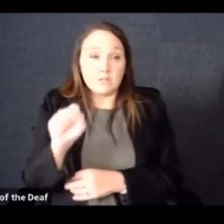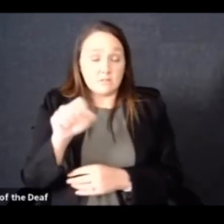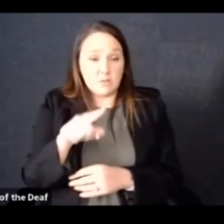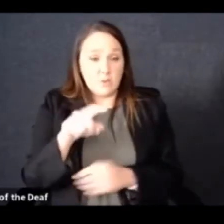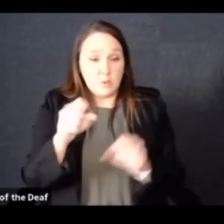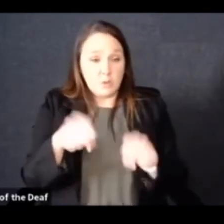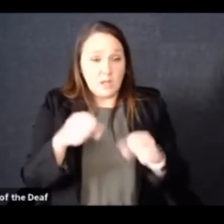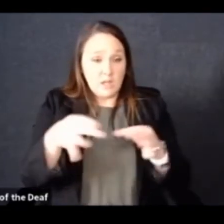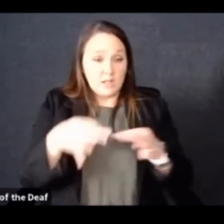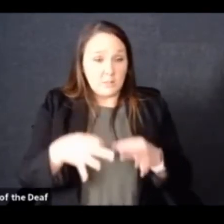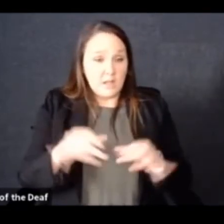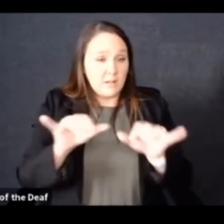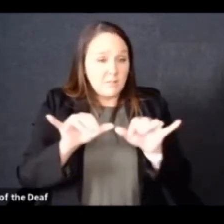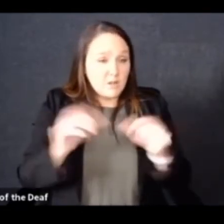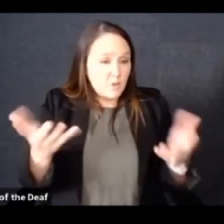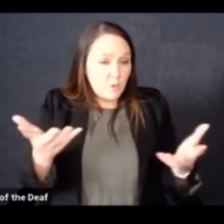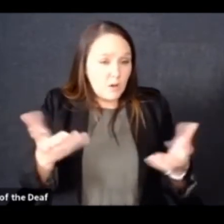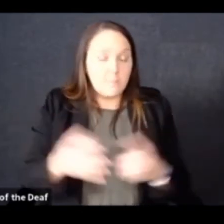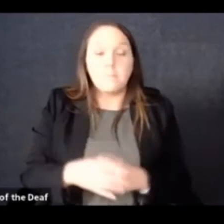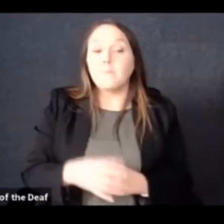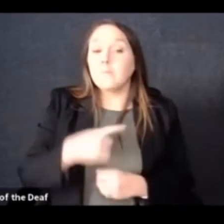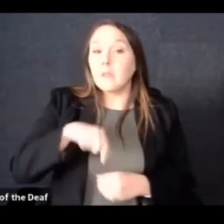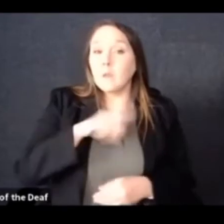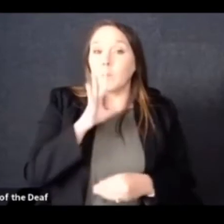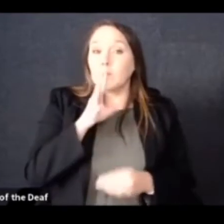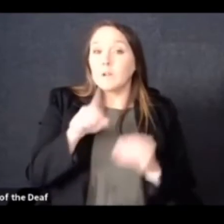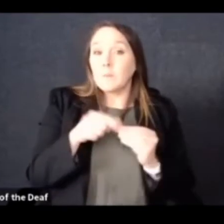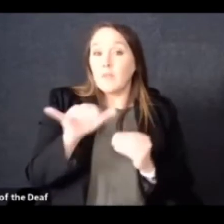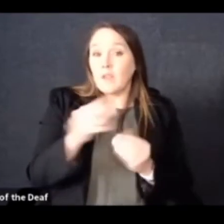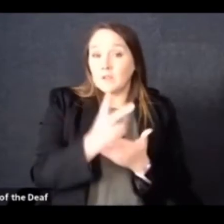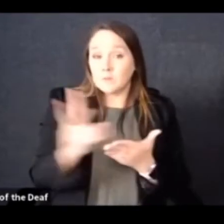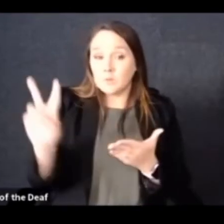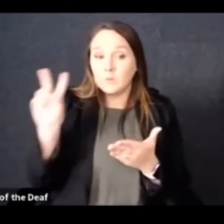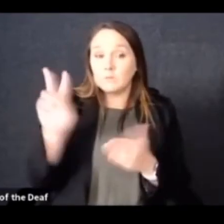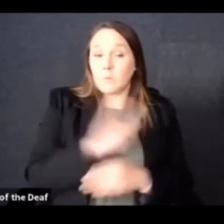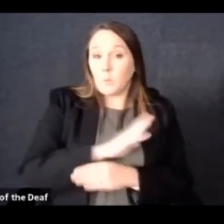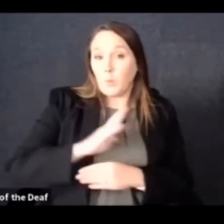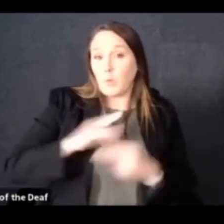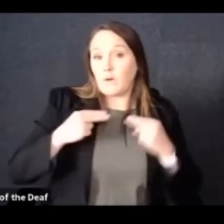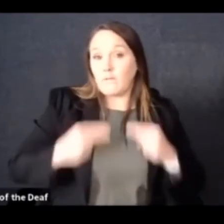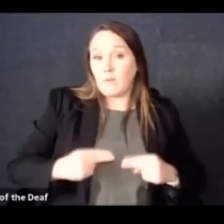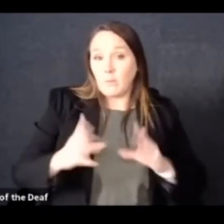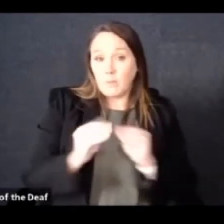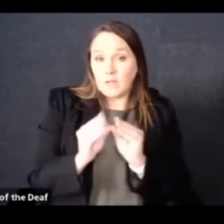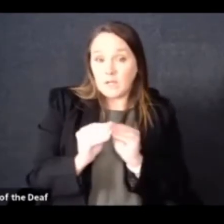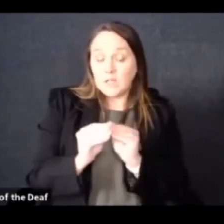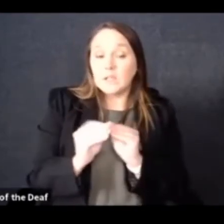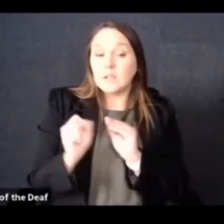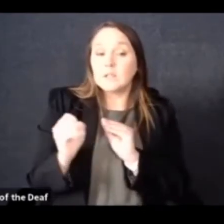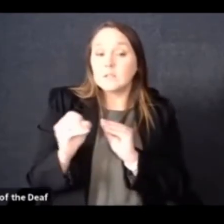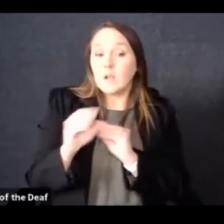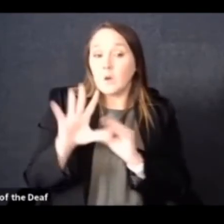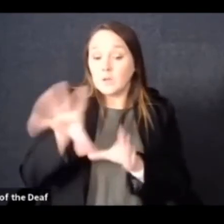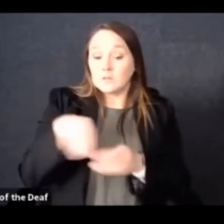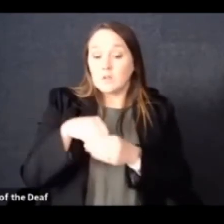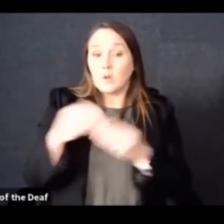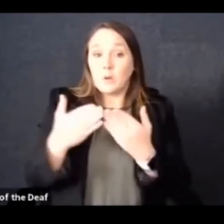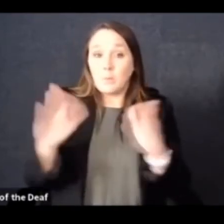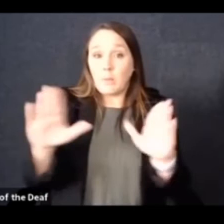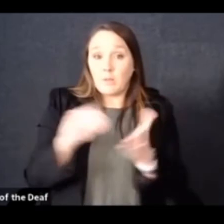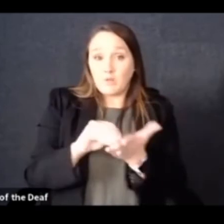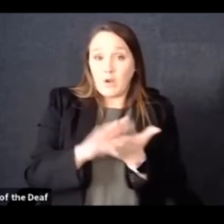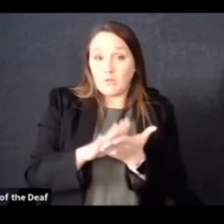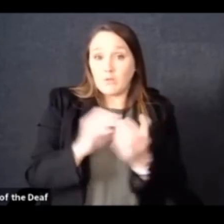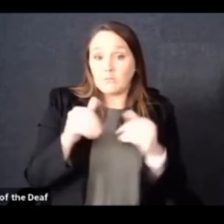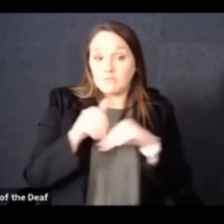are they measuring? So we talked about those metrics 2 weeks ago in the Board of Health meeting, and so they're part of the public record that was sent out, so you